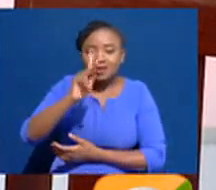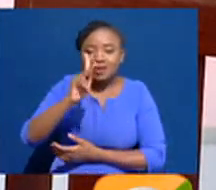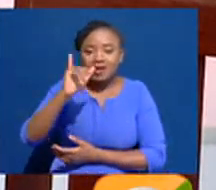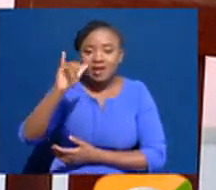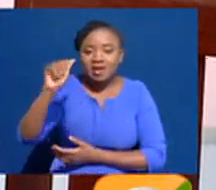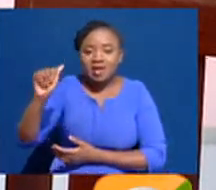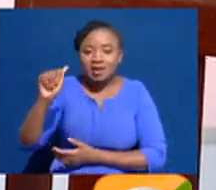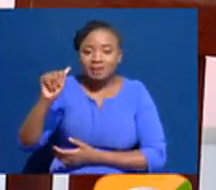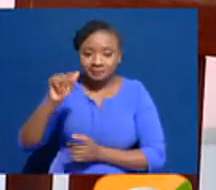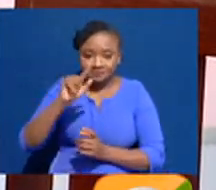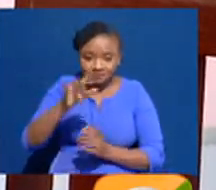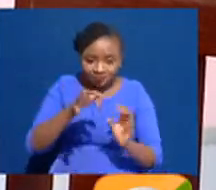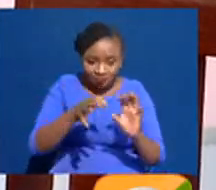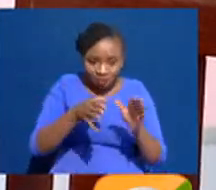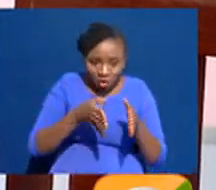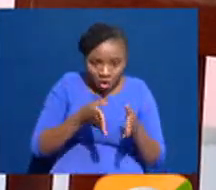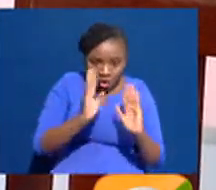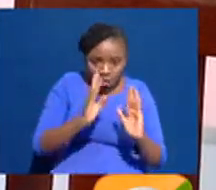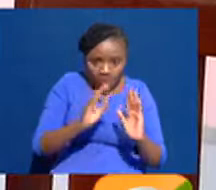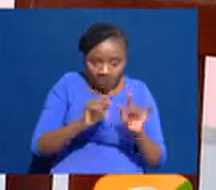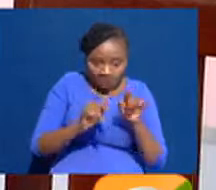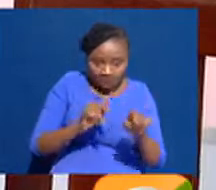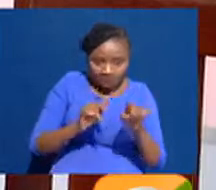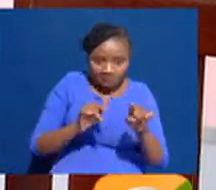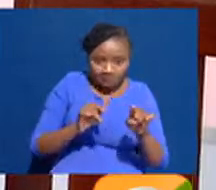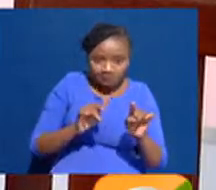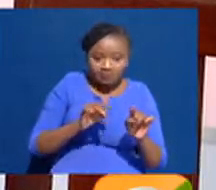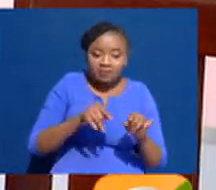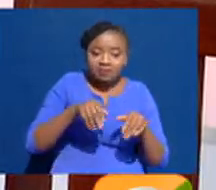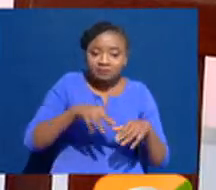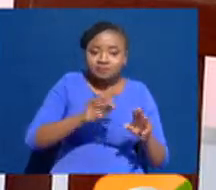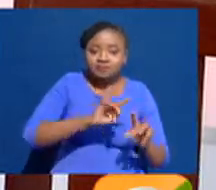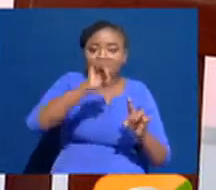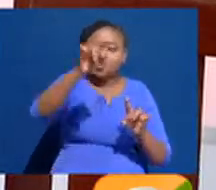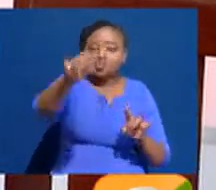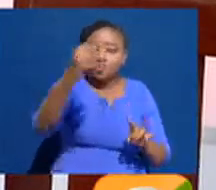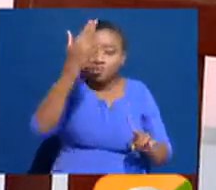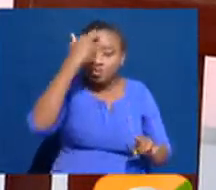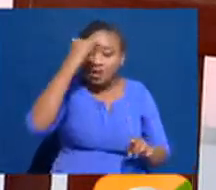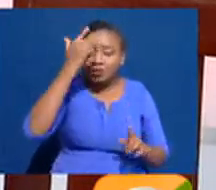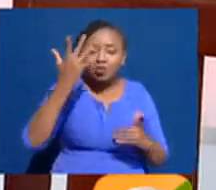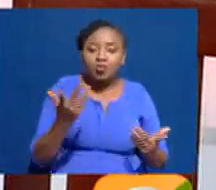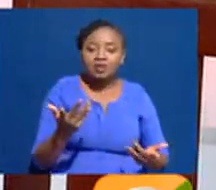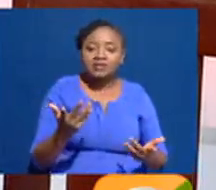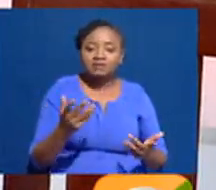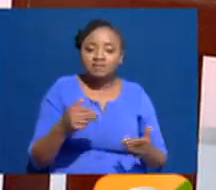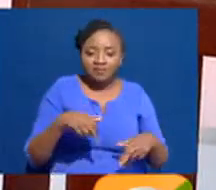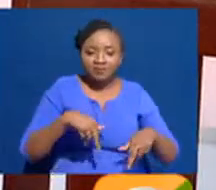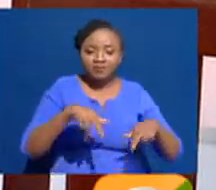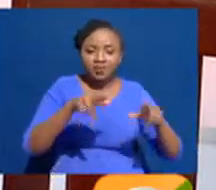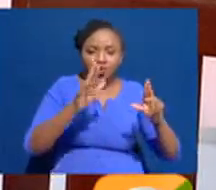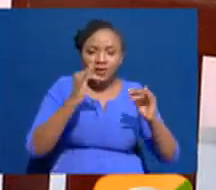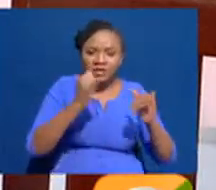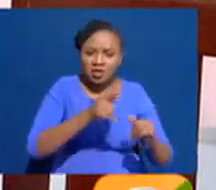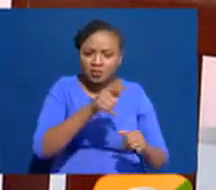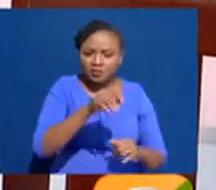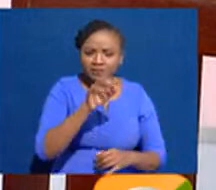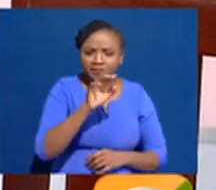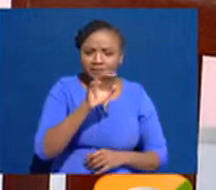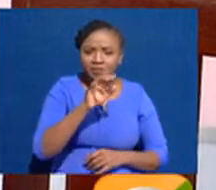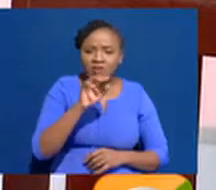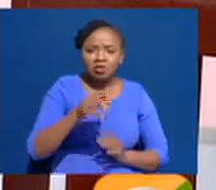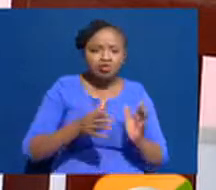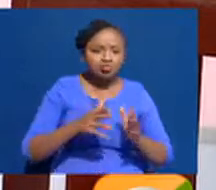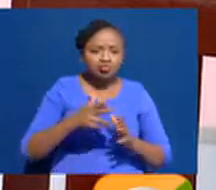links Jomo Kenyatta International Airport to Narok is our superhighway. It is sad to